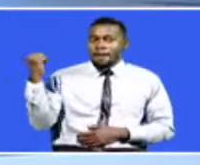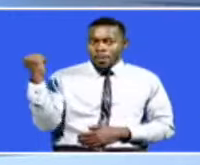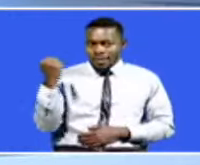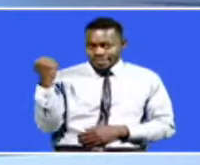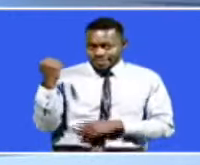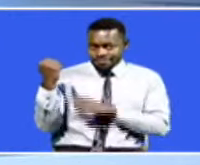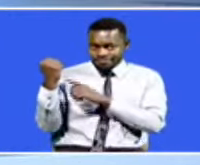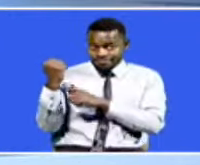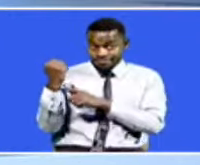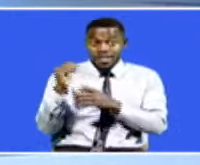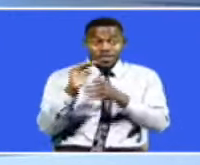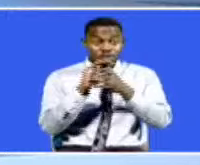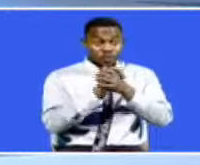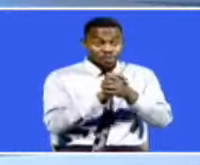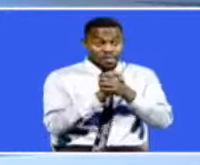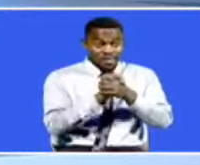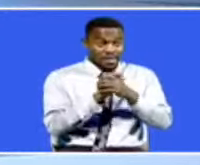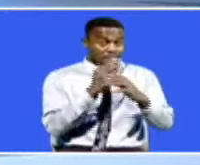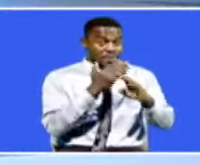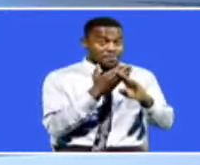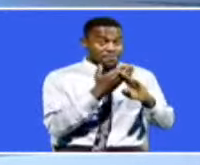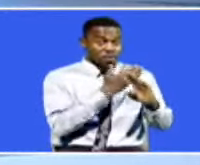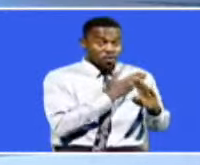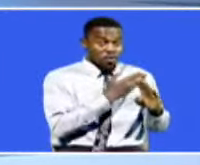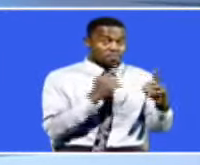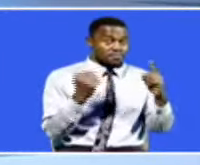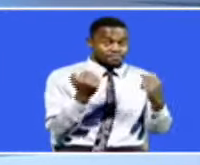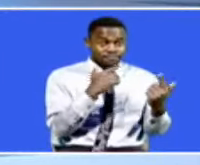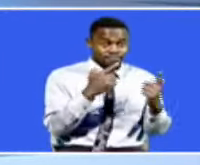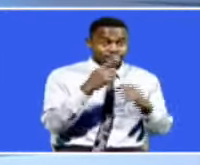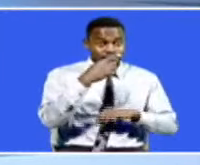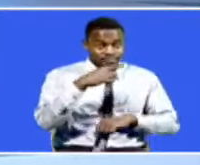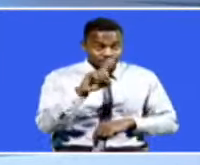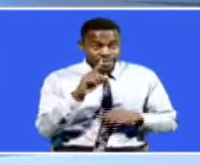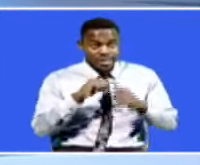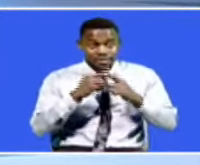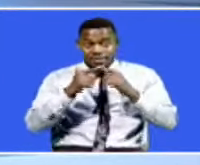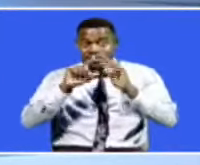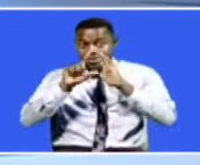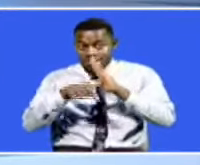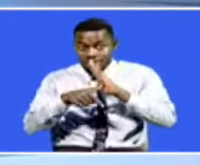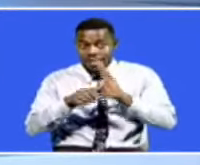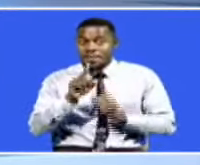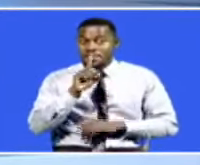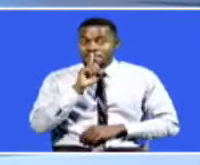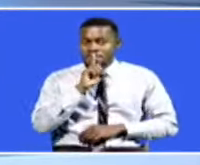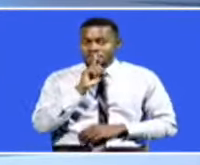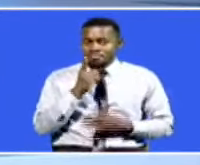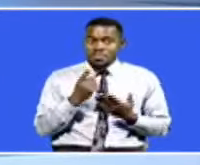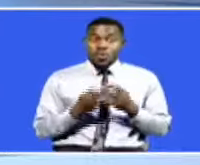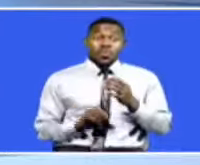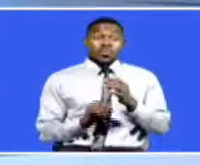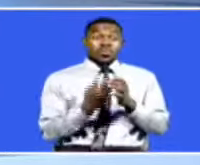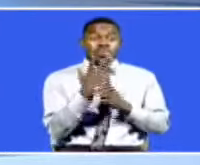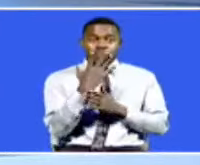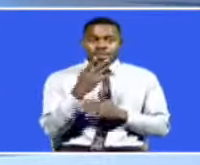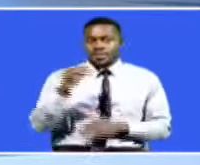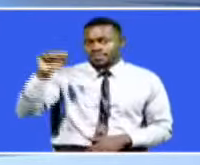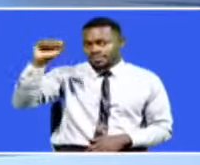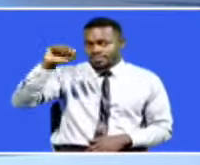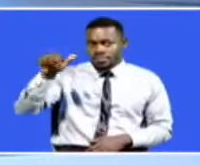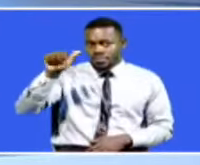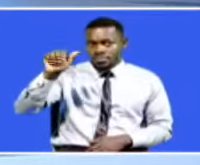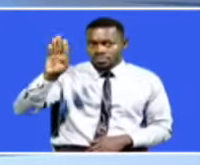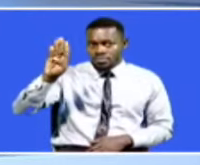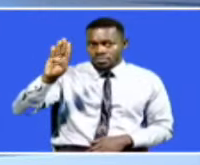ruling party Jubilee after embattled lawmaker Sabina Chege maintained she still remains the party whip, contrary to